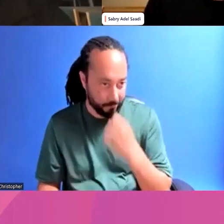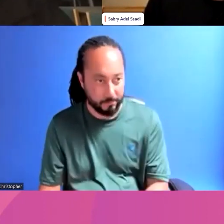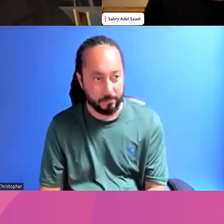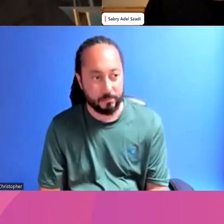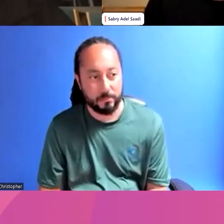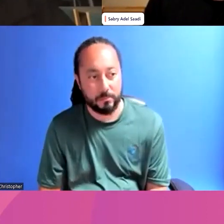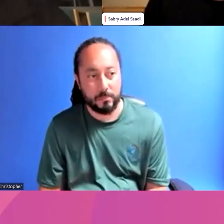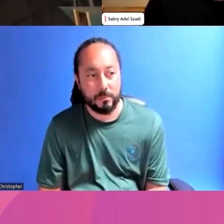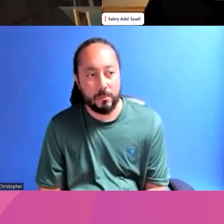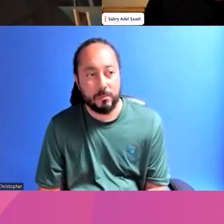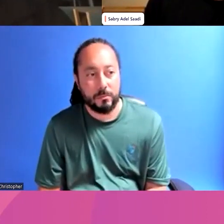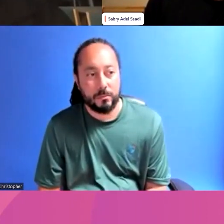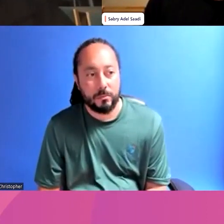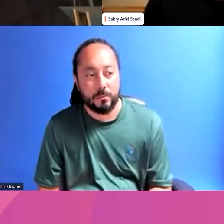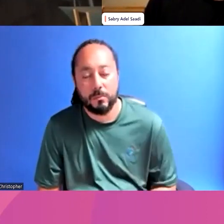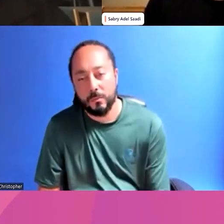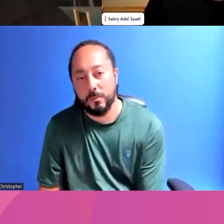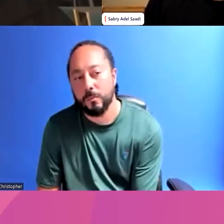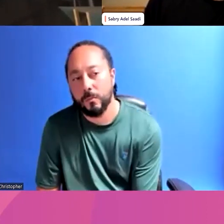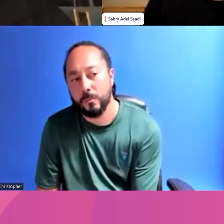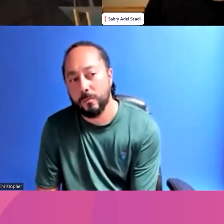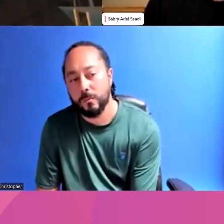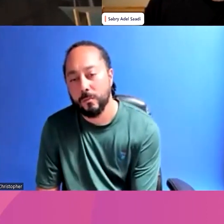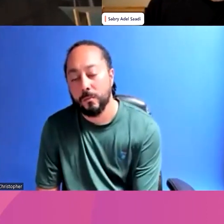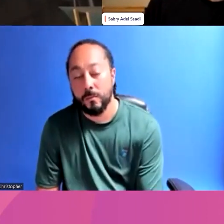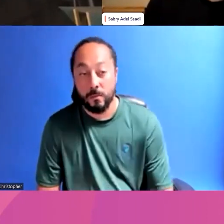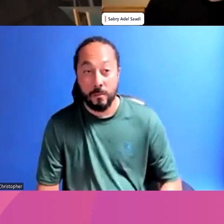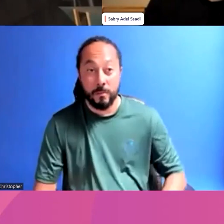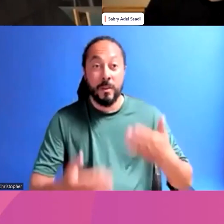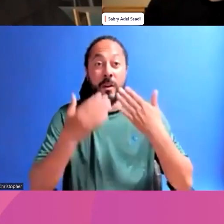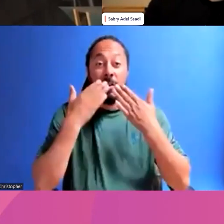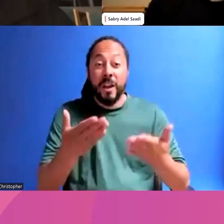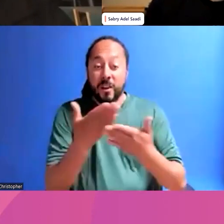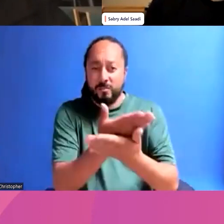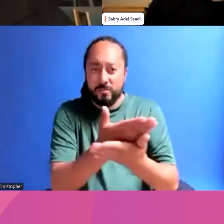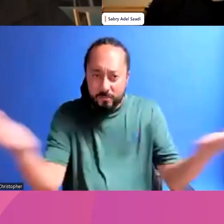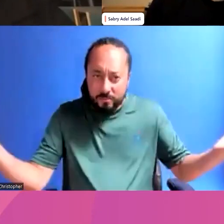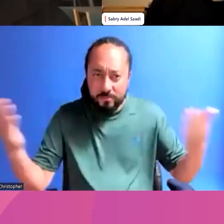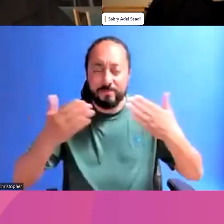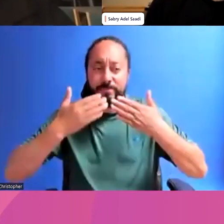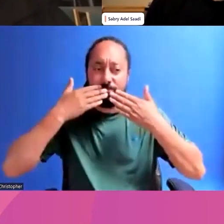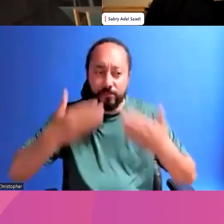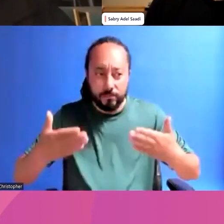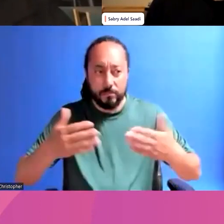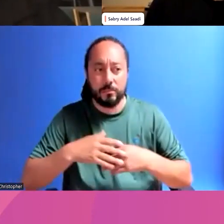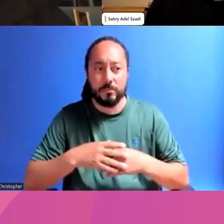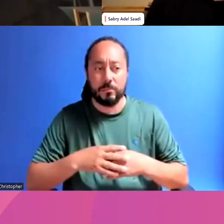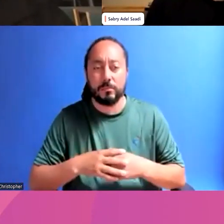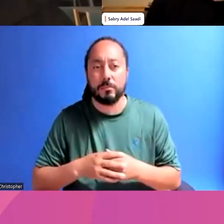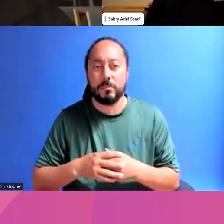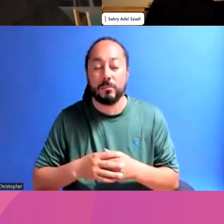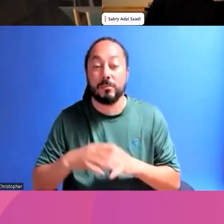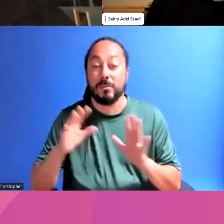Thank you. I thank you for everybody. I just want to say thank you to